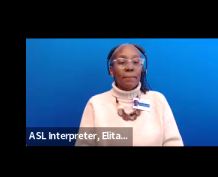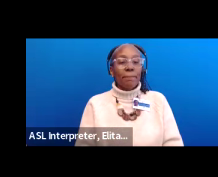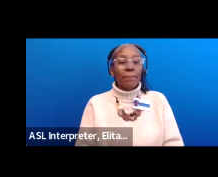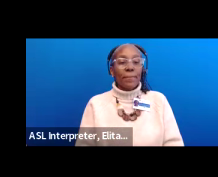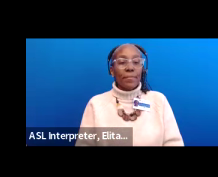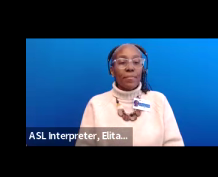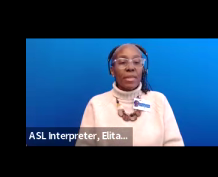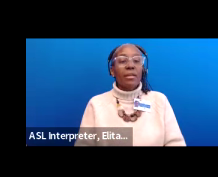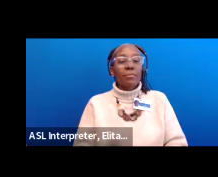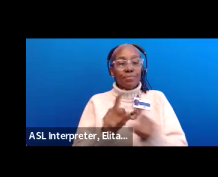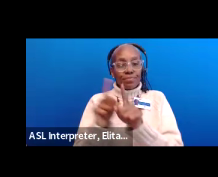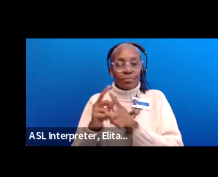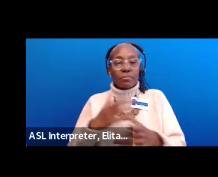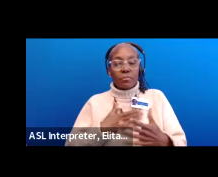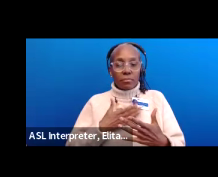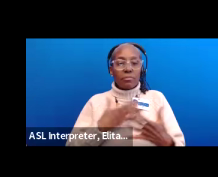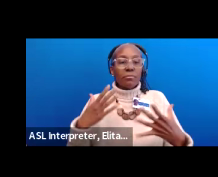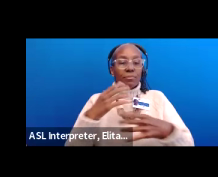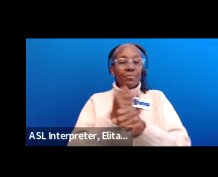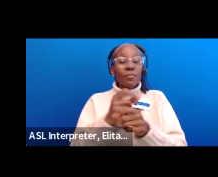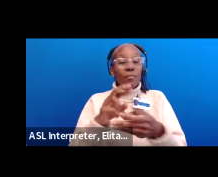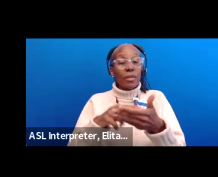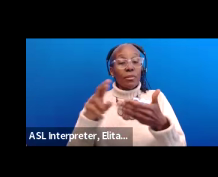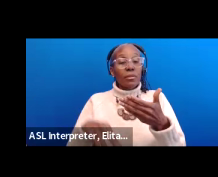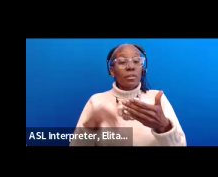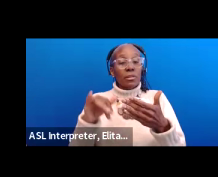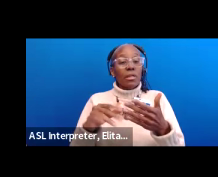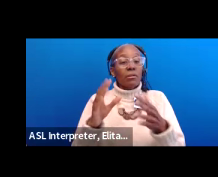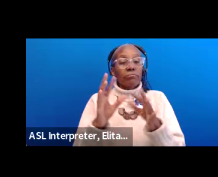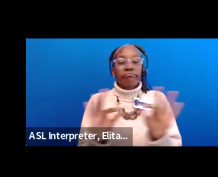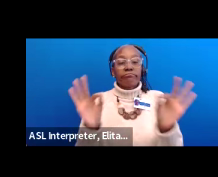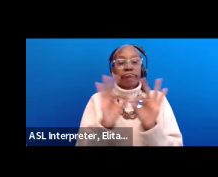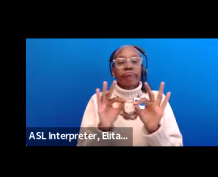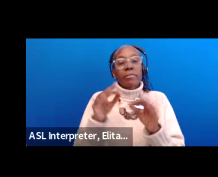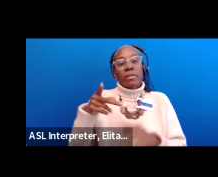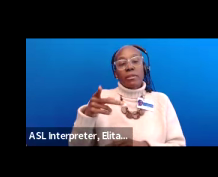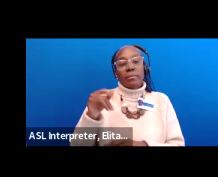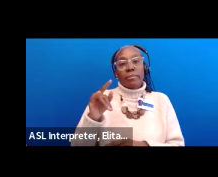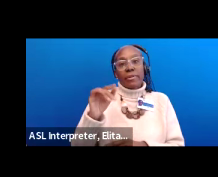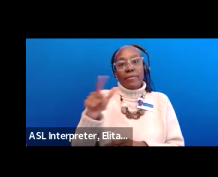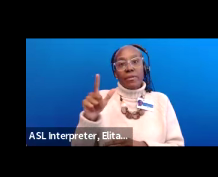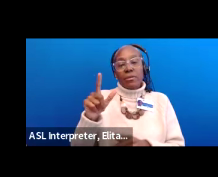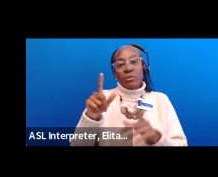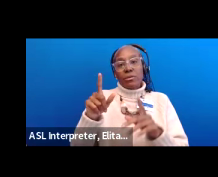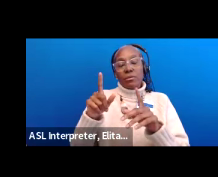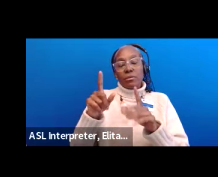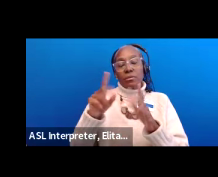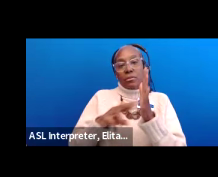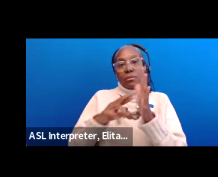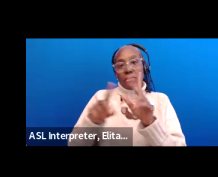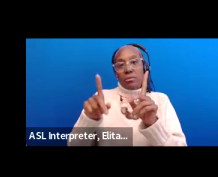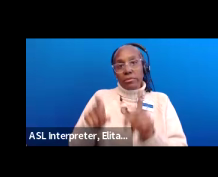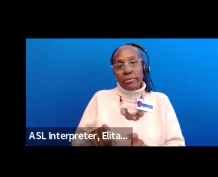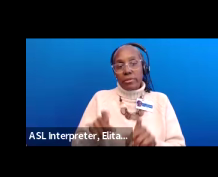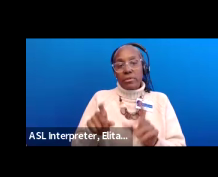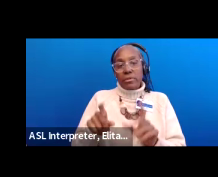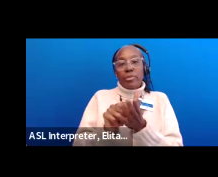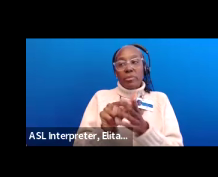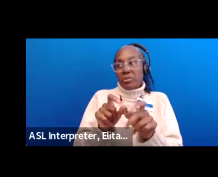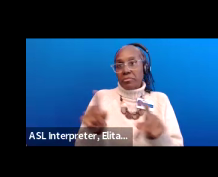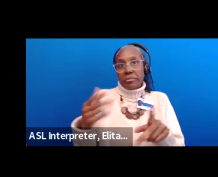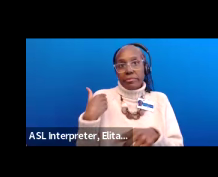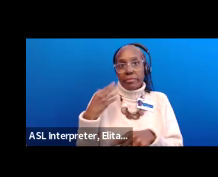So we're also pleased to summarize the results of the pivotal trial that led to this FDA approval. Those results were published in